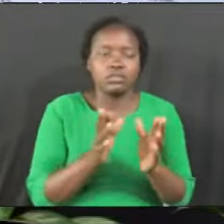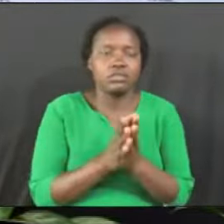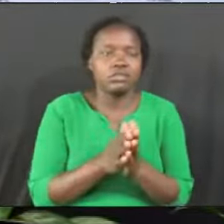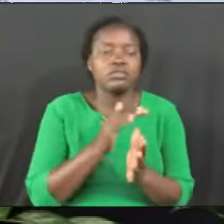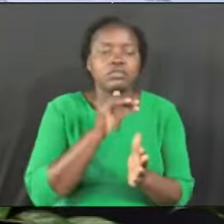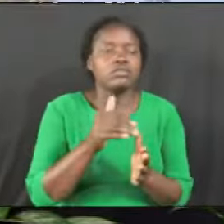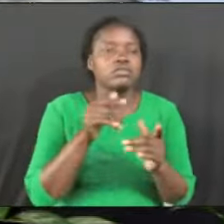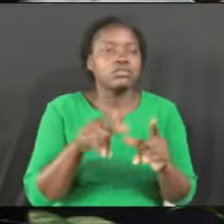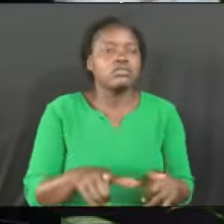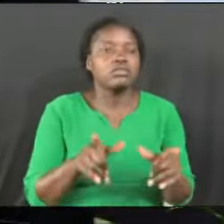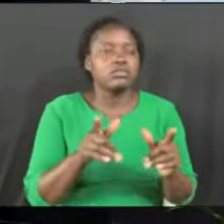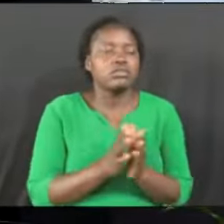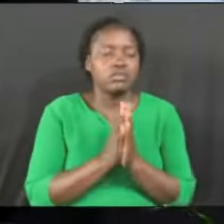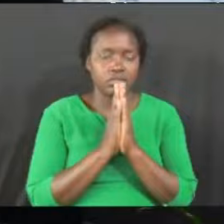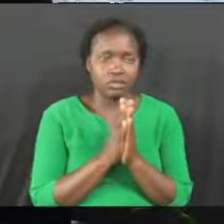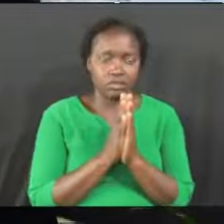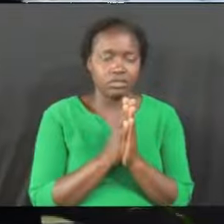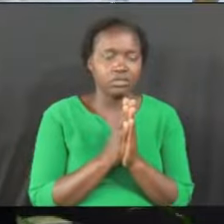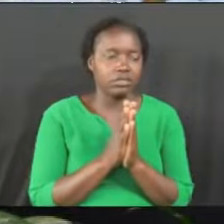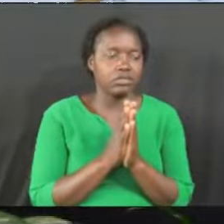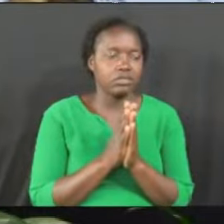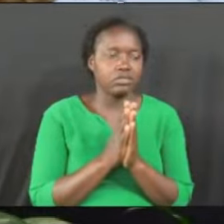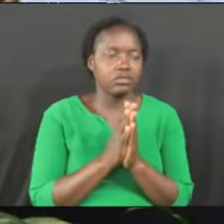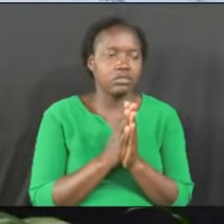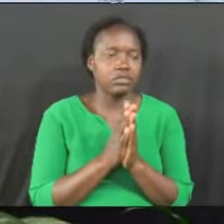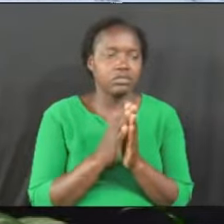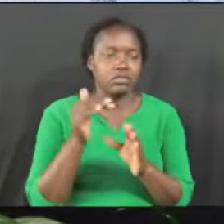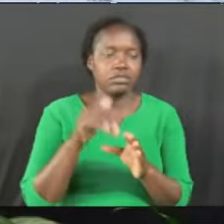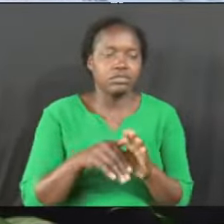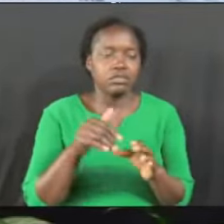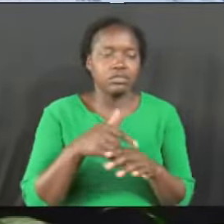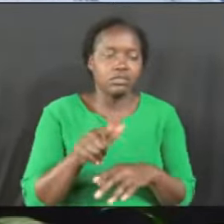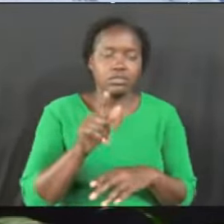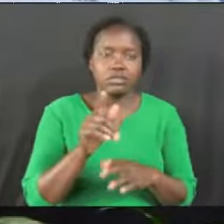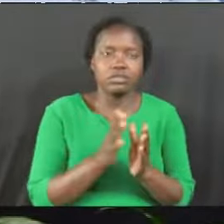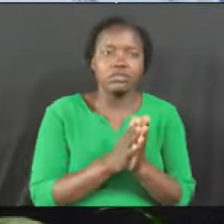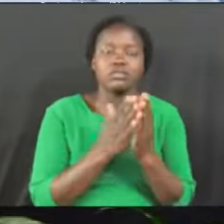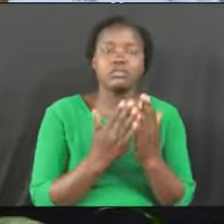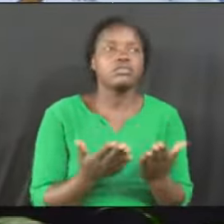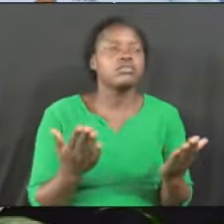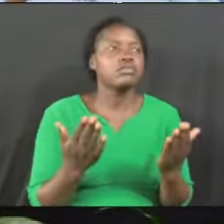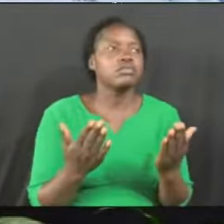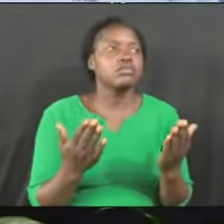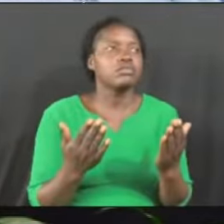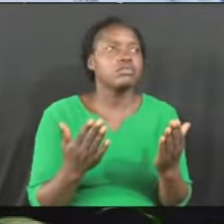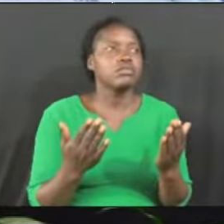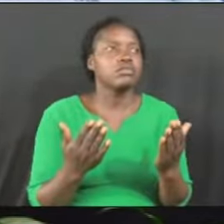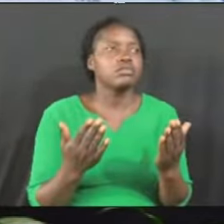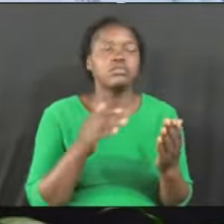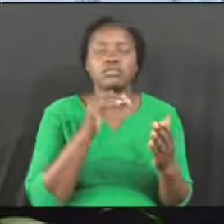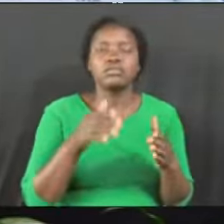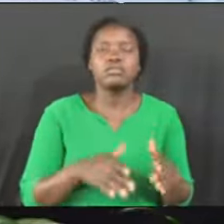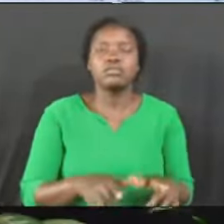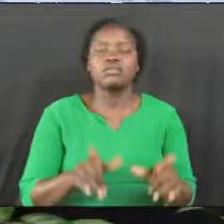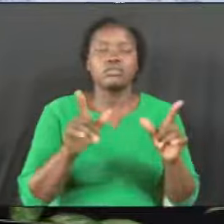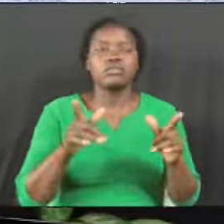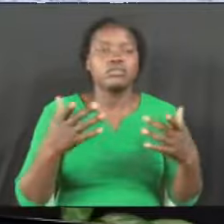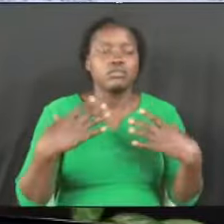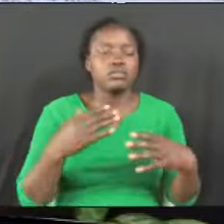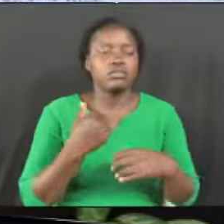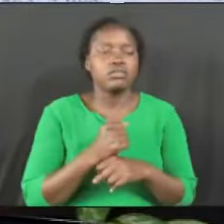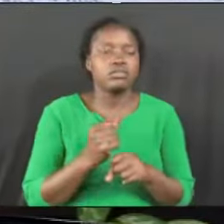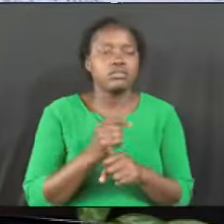don't let the praise get out of hand. Don't let people make you